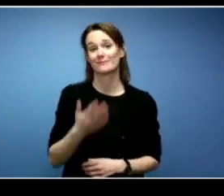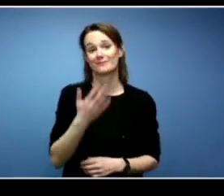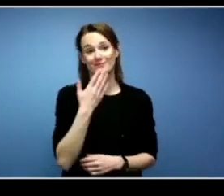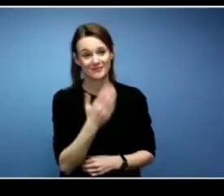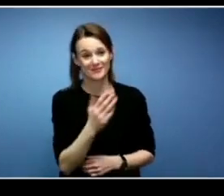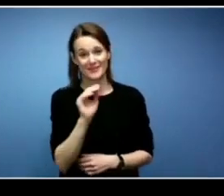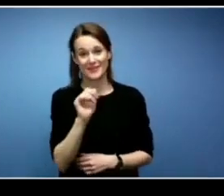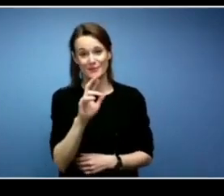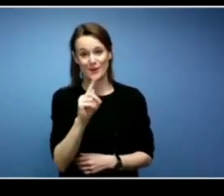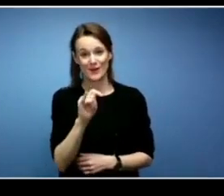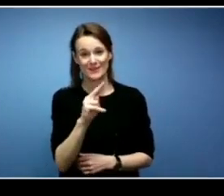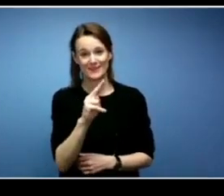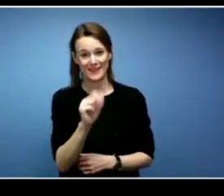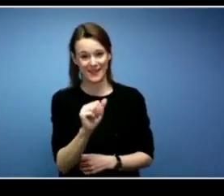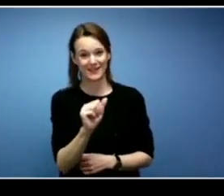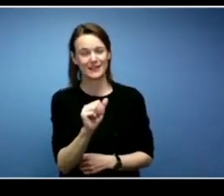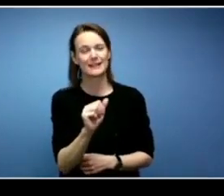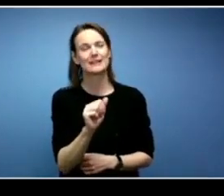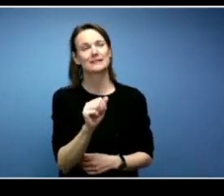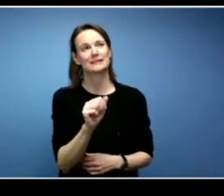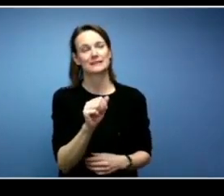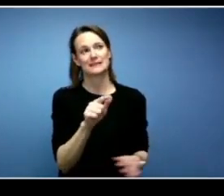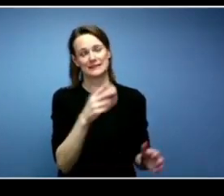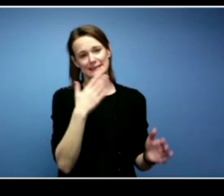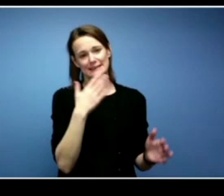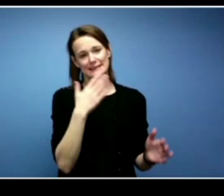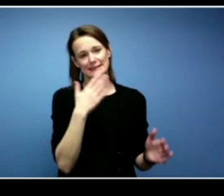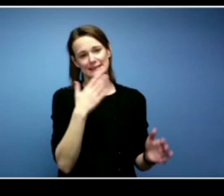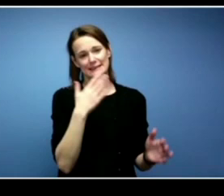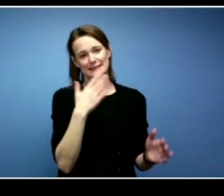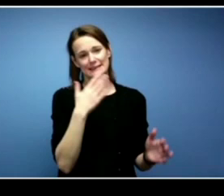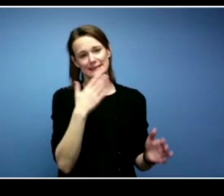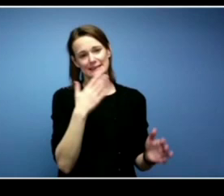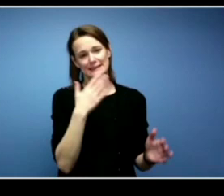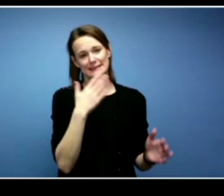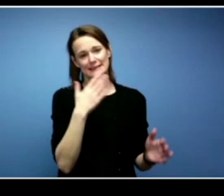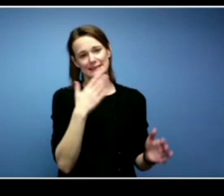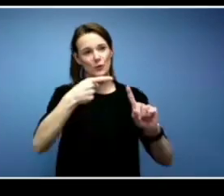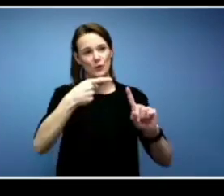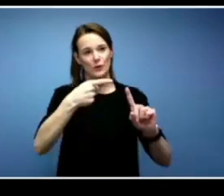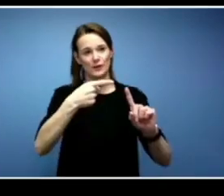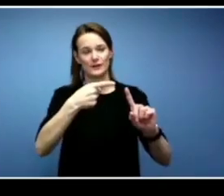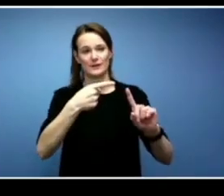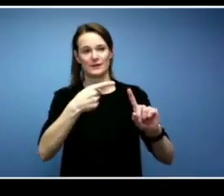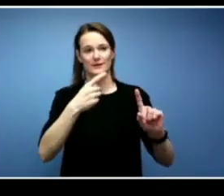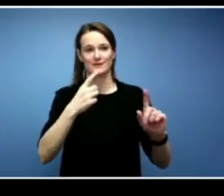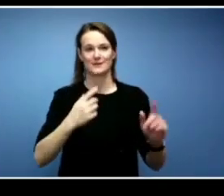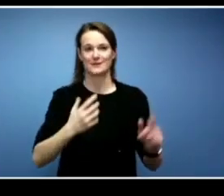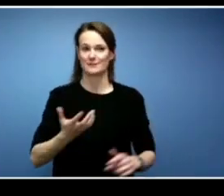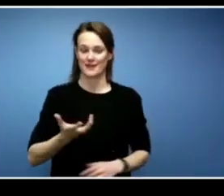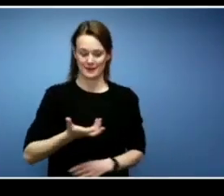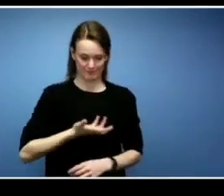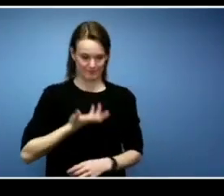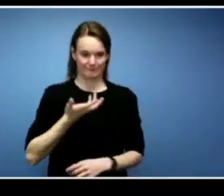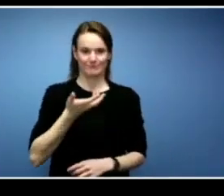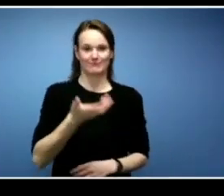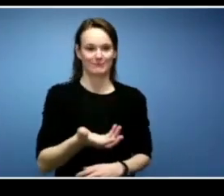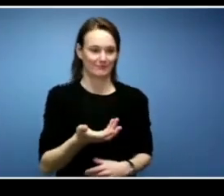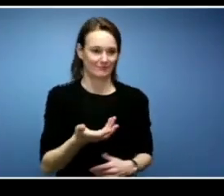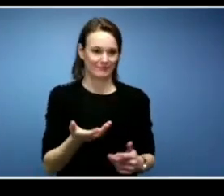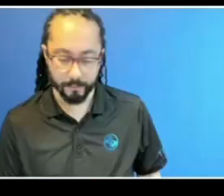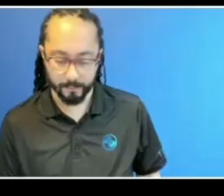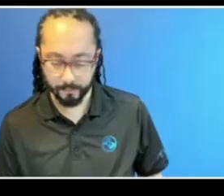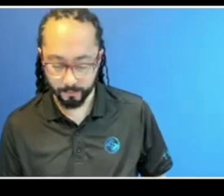Awesome. Thank you so much for that, Martina. And I think you raised a really good point. You know, putting yourself out there to be vulnerable, to share